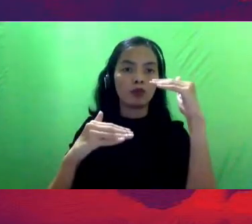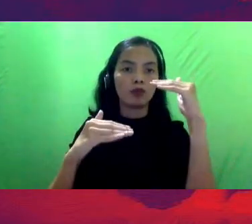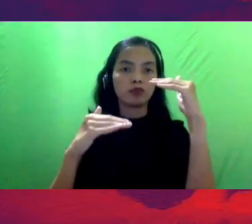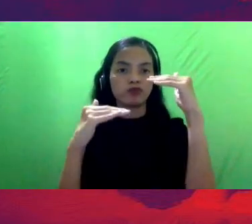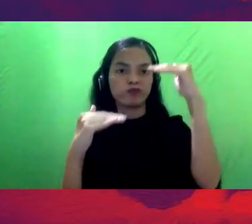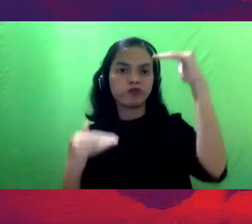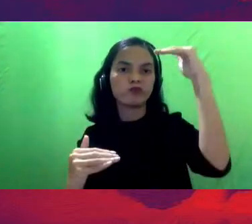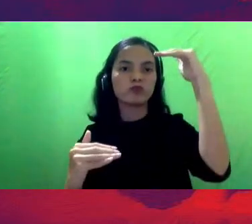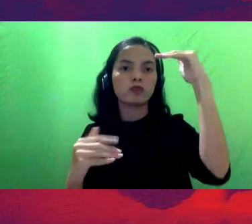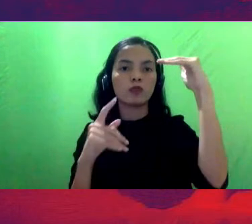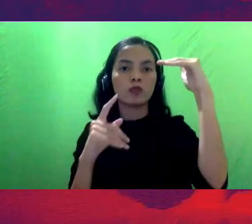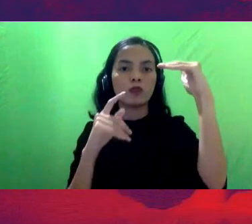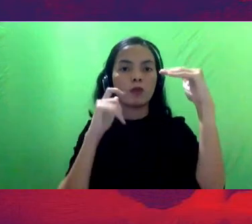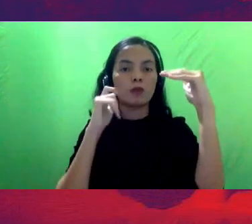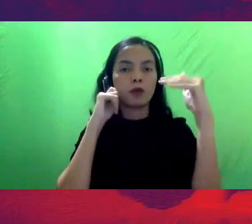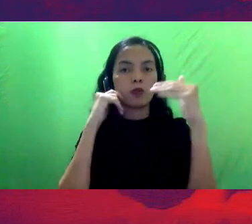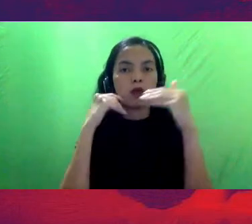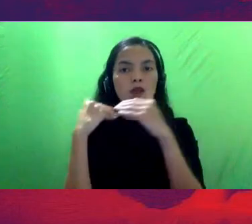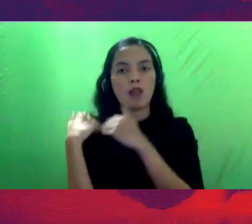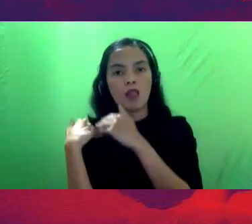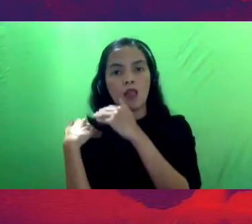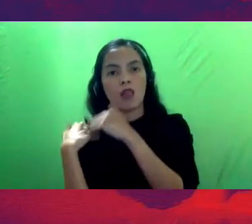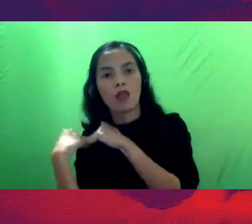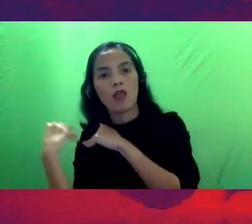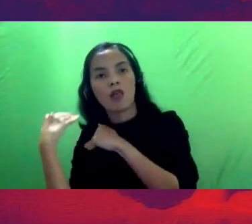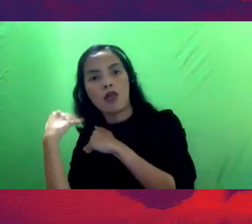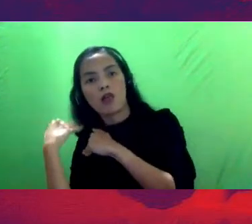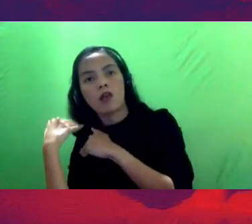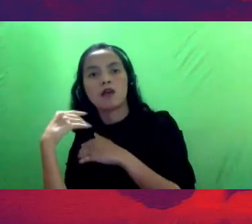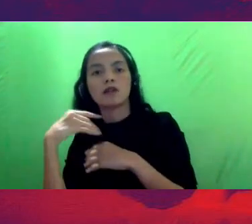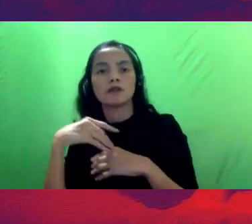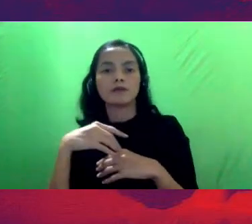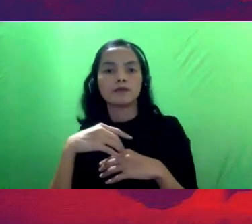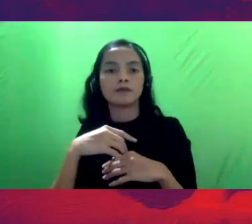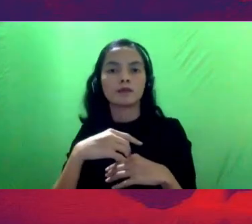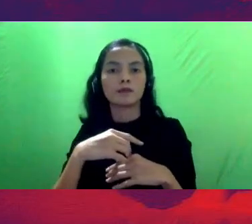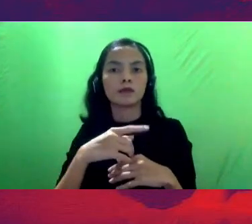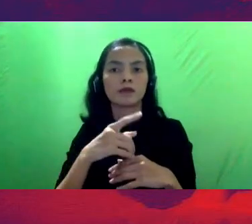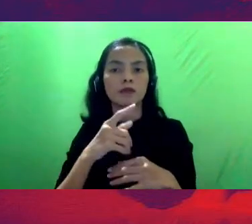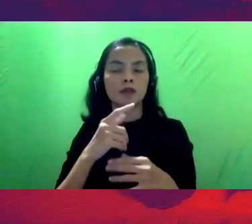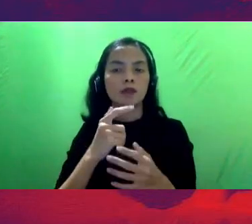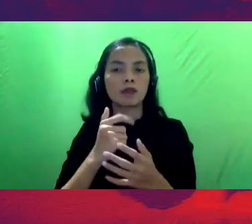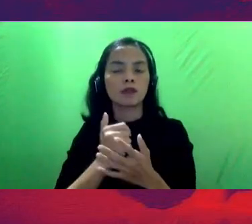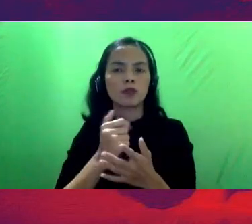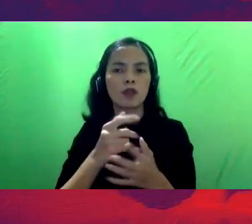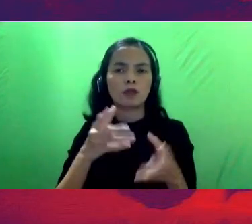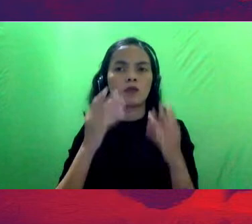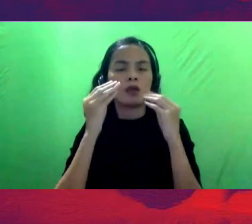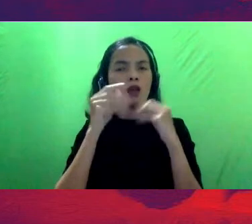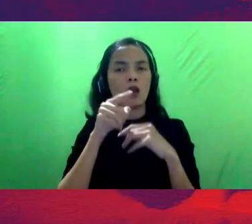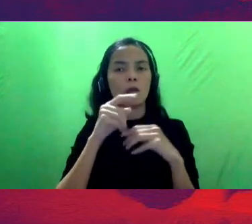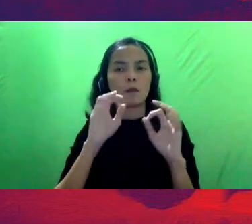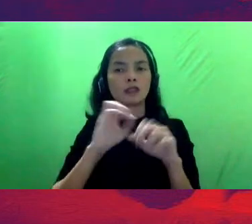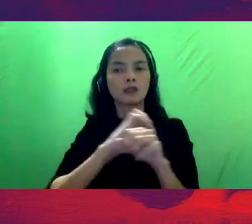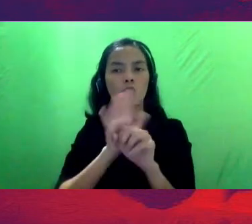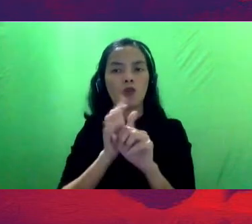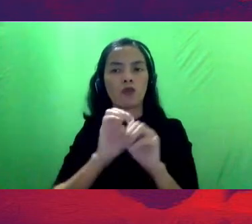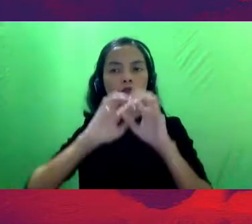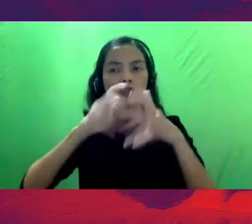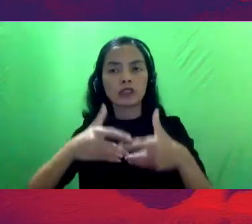responsibility. One message from here is that during the COVID-19, we see that